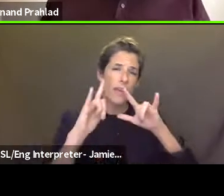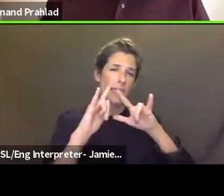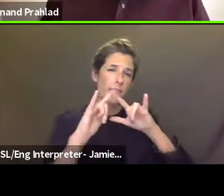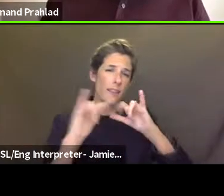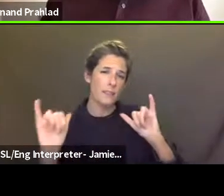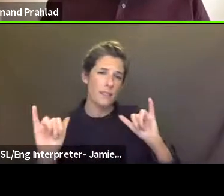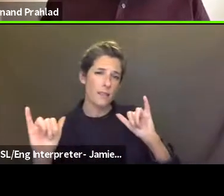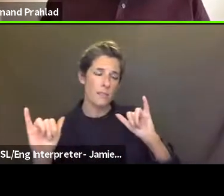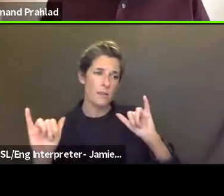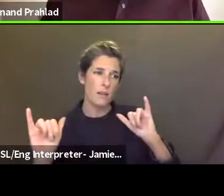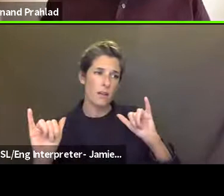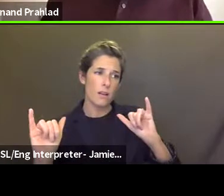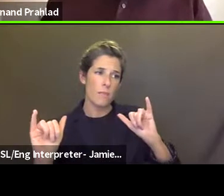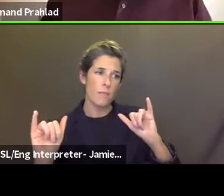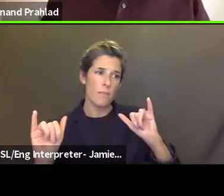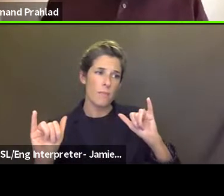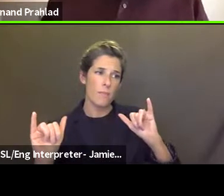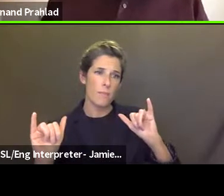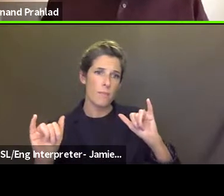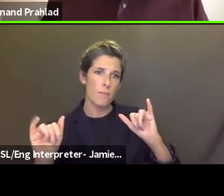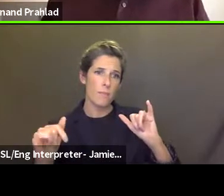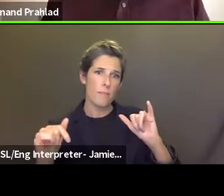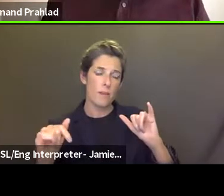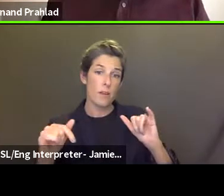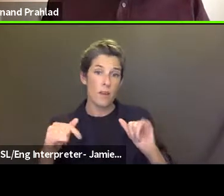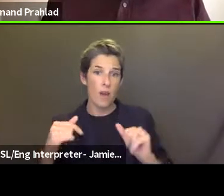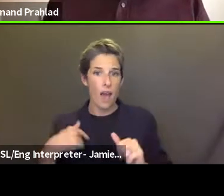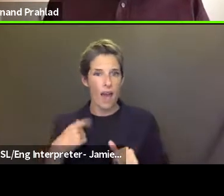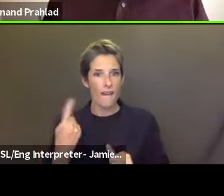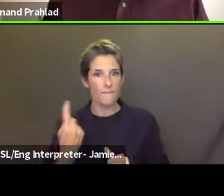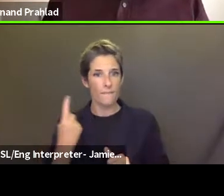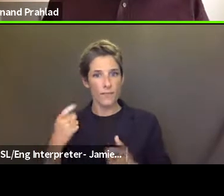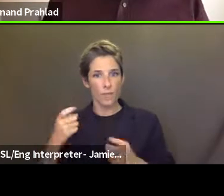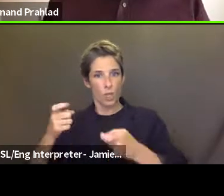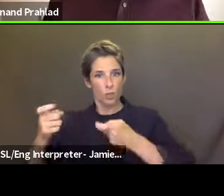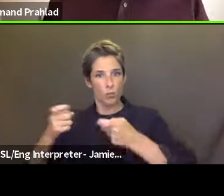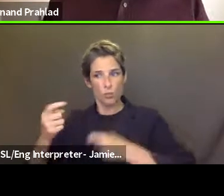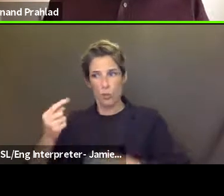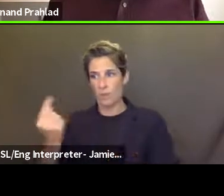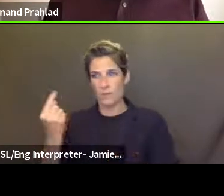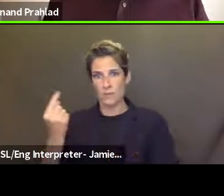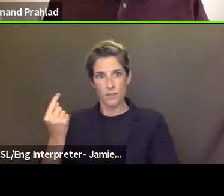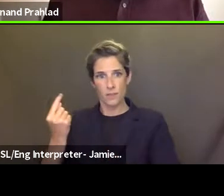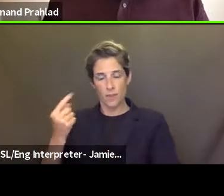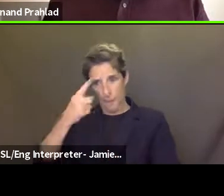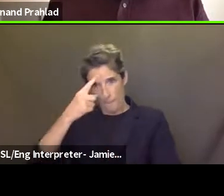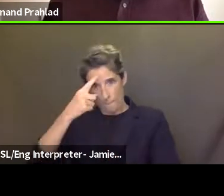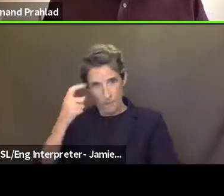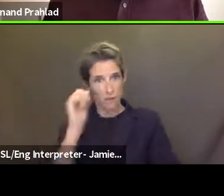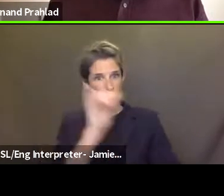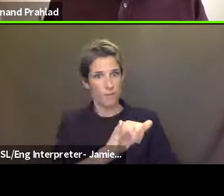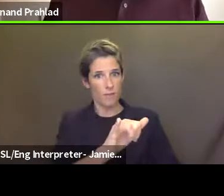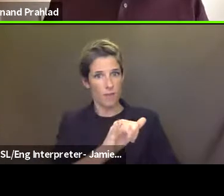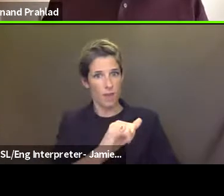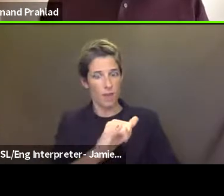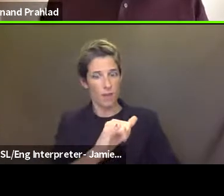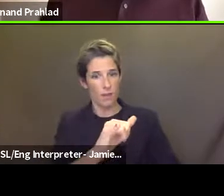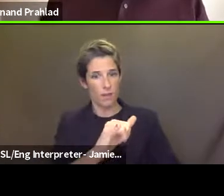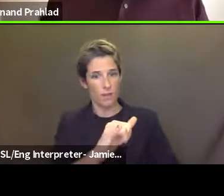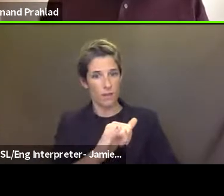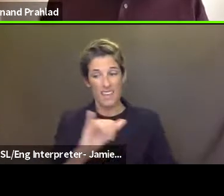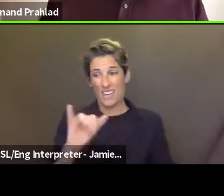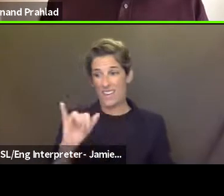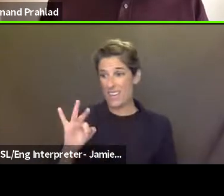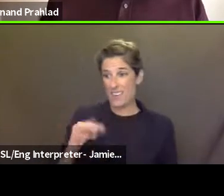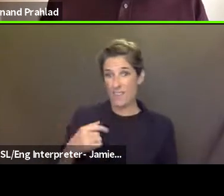here is managed better, is that a better situation than if you didn't